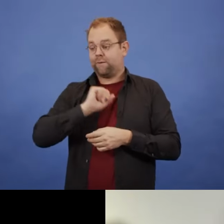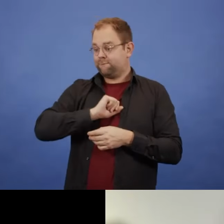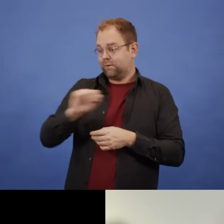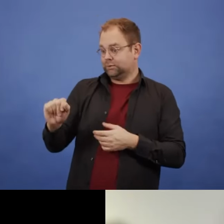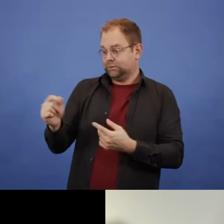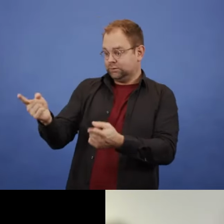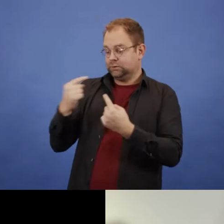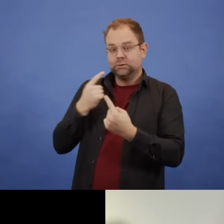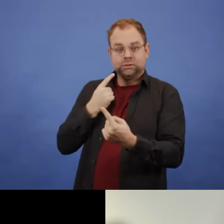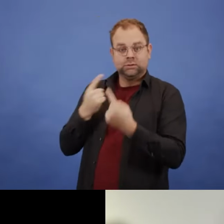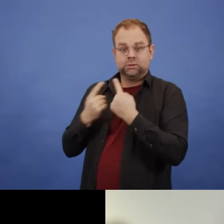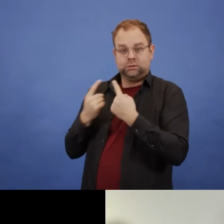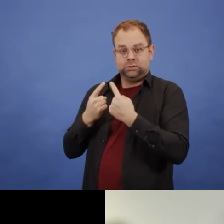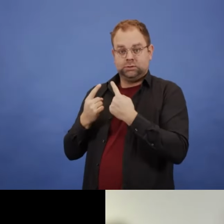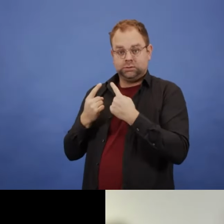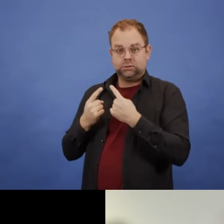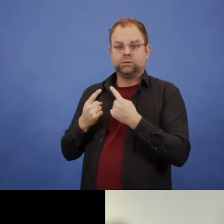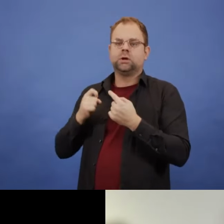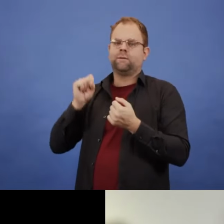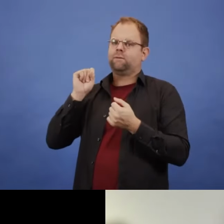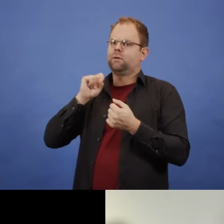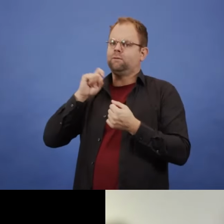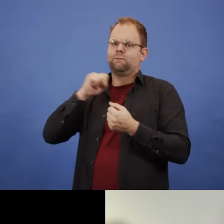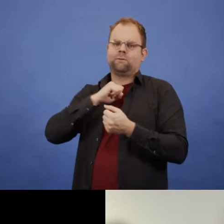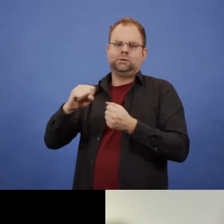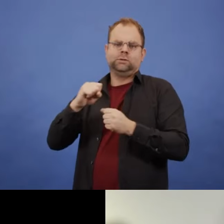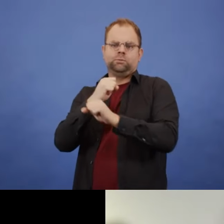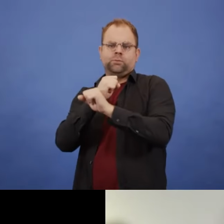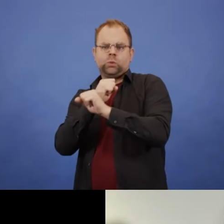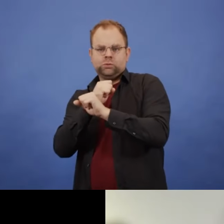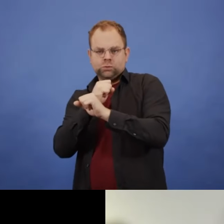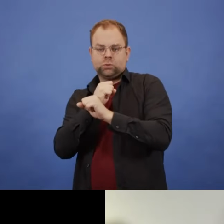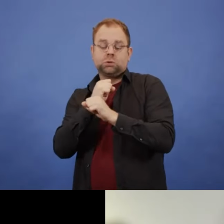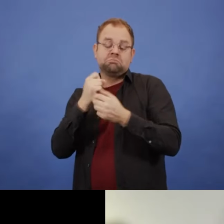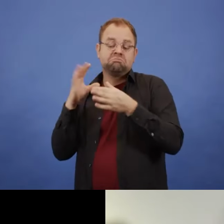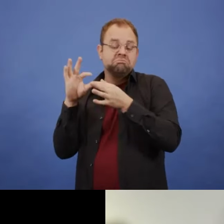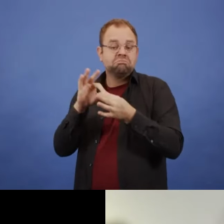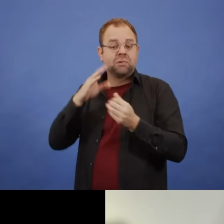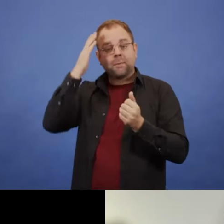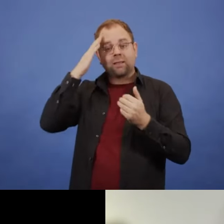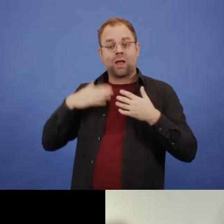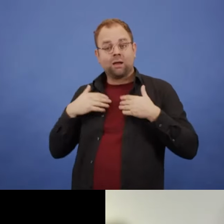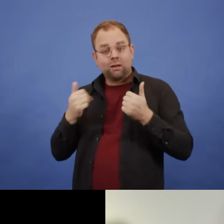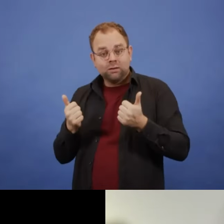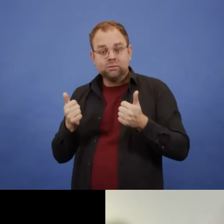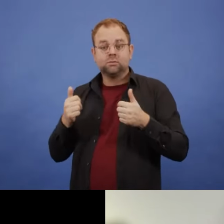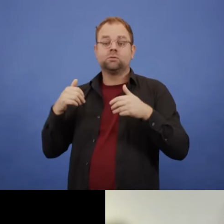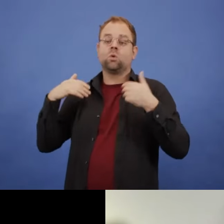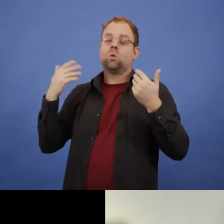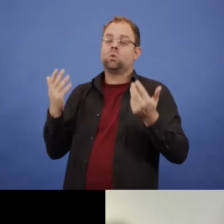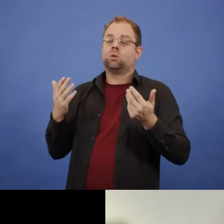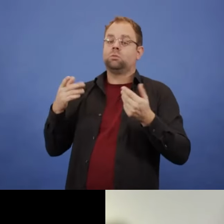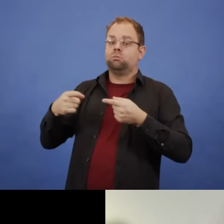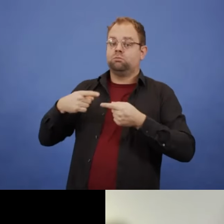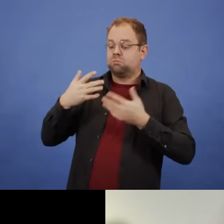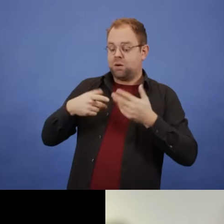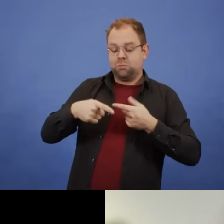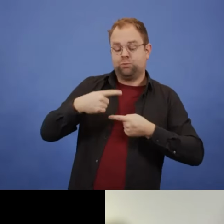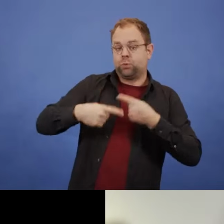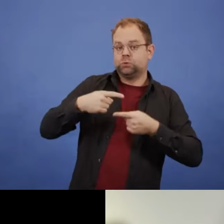consideration. And if it has not been in a certain UNHCR operation, the